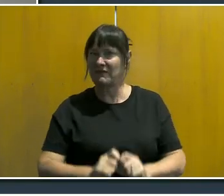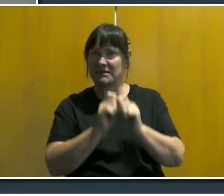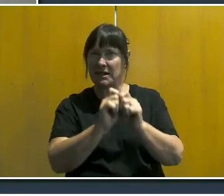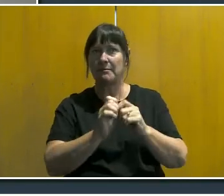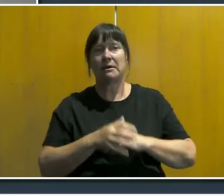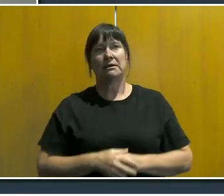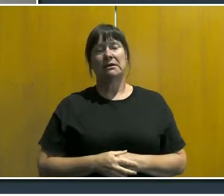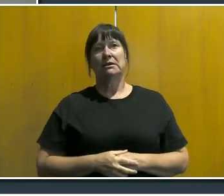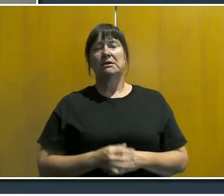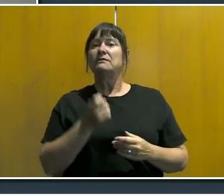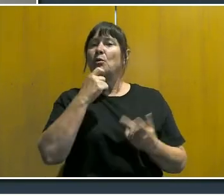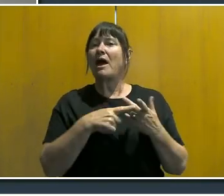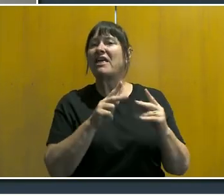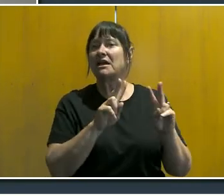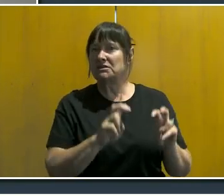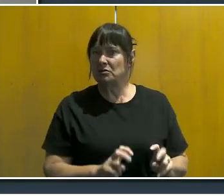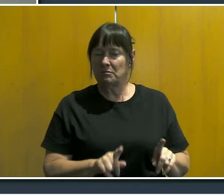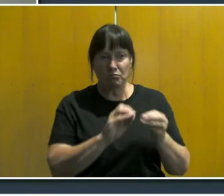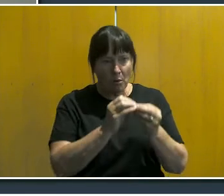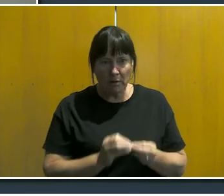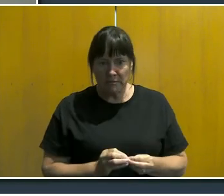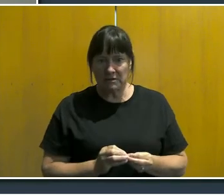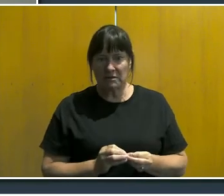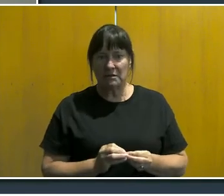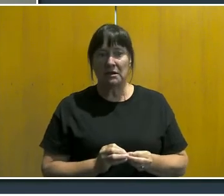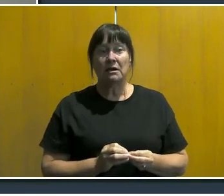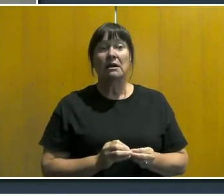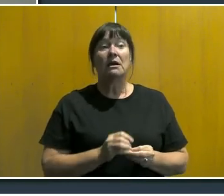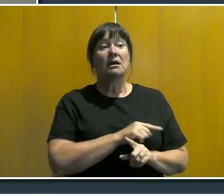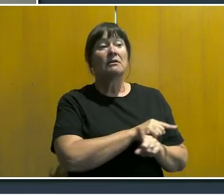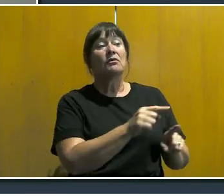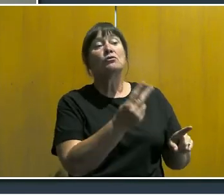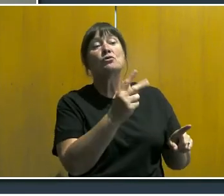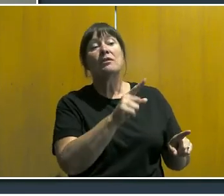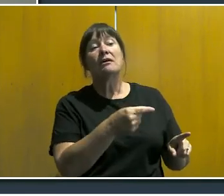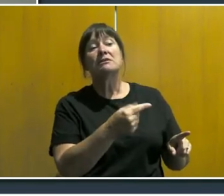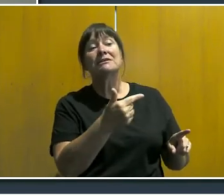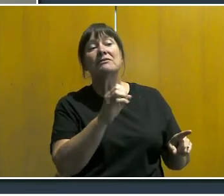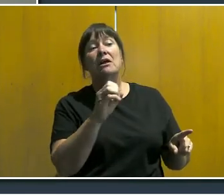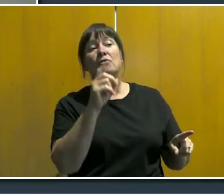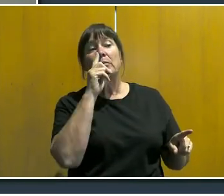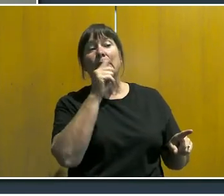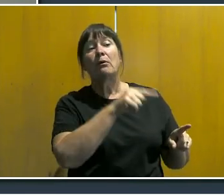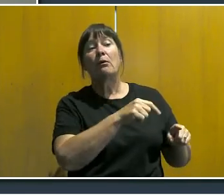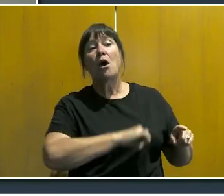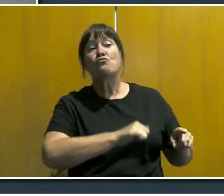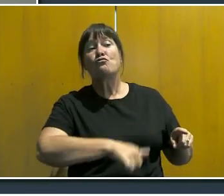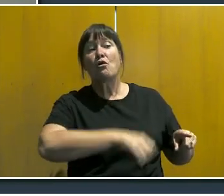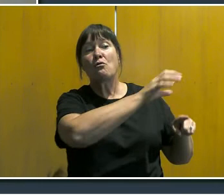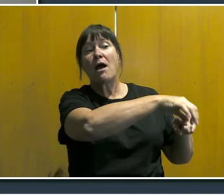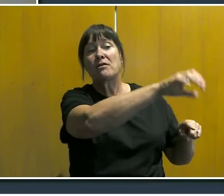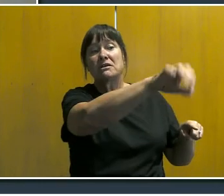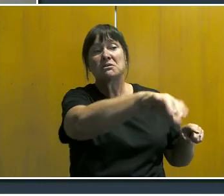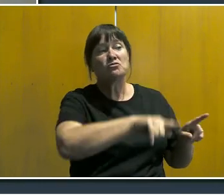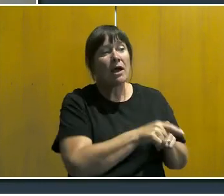Just to name a few issues, if we believe that we're going to extract more money from 2,700 ratepayers that are going to address issues of that